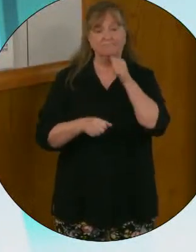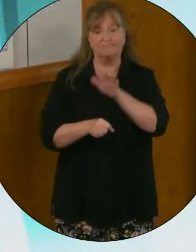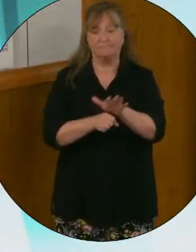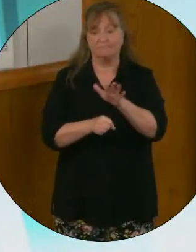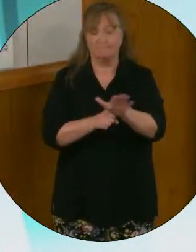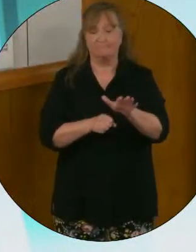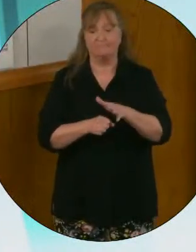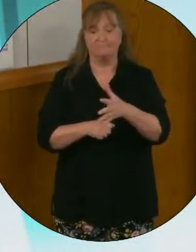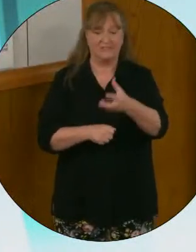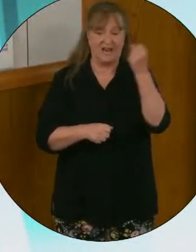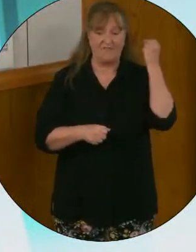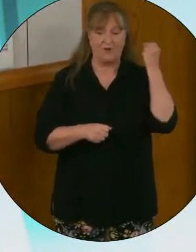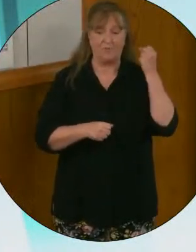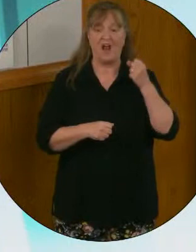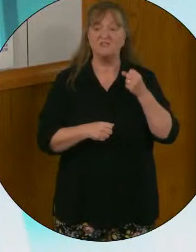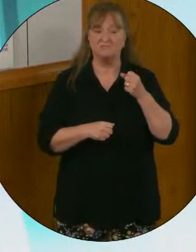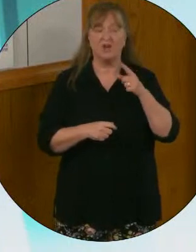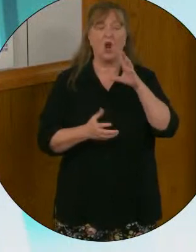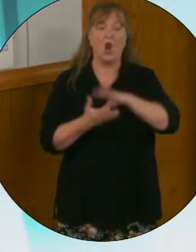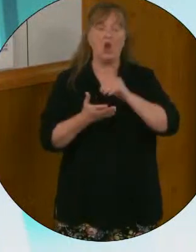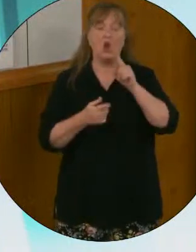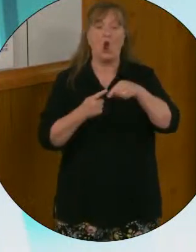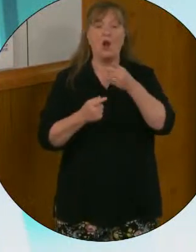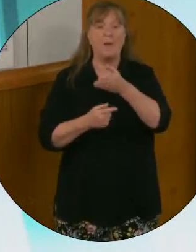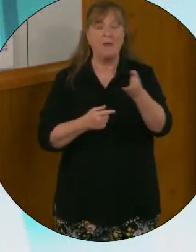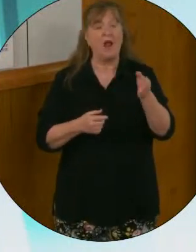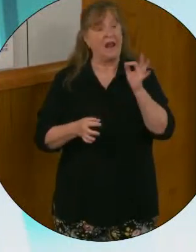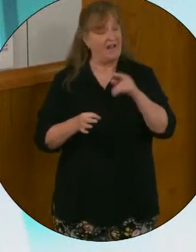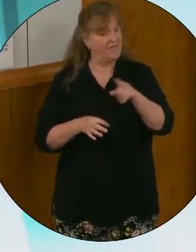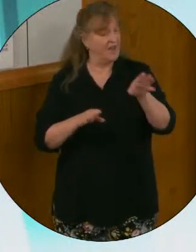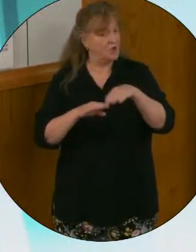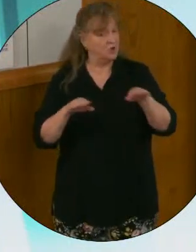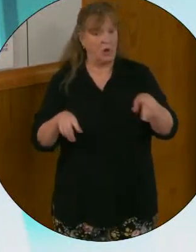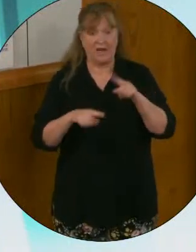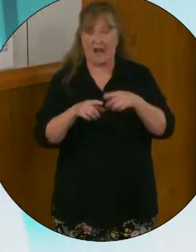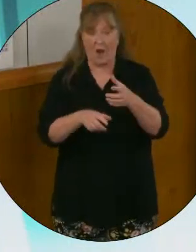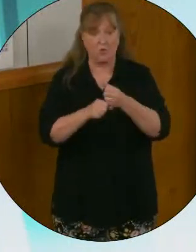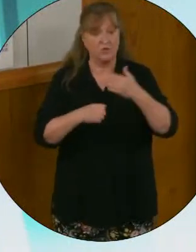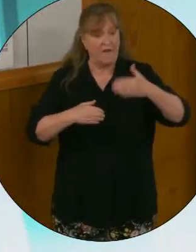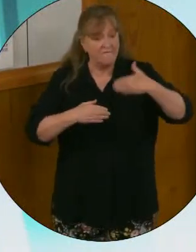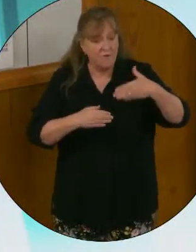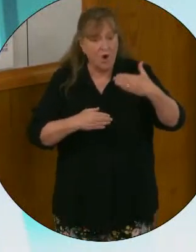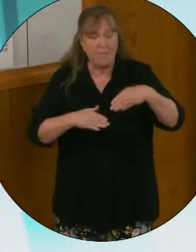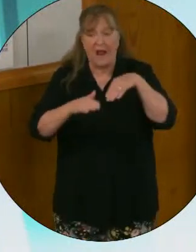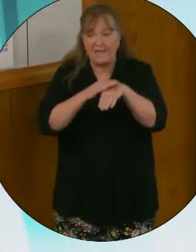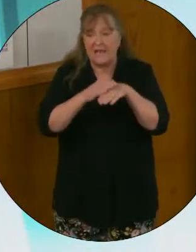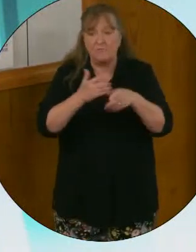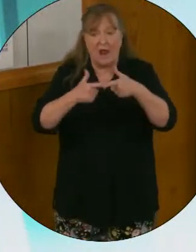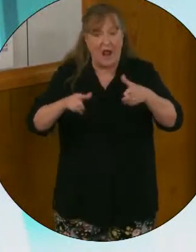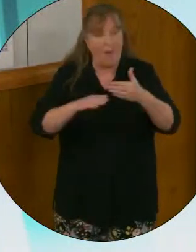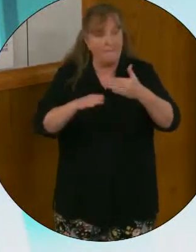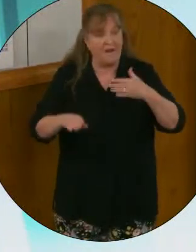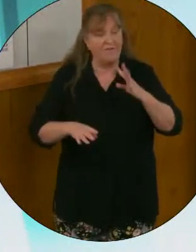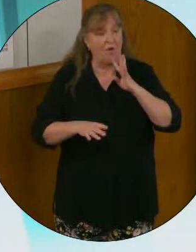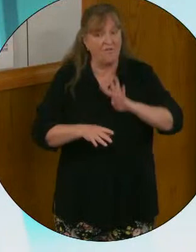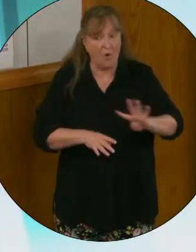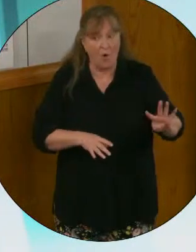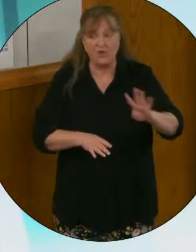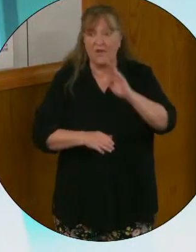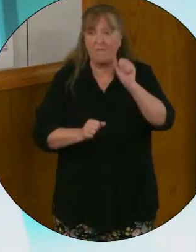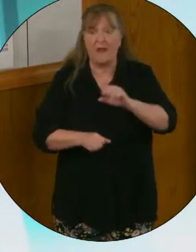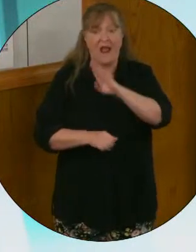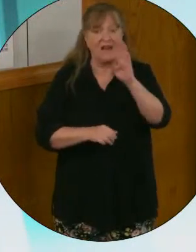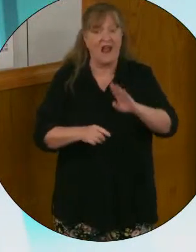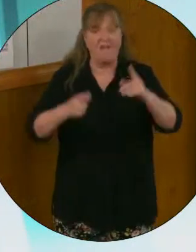As looking into this and learning about it, if these children do not receive frequent accessible language before 4 years old, they may